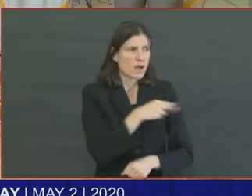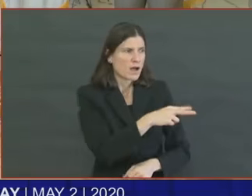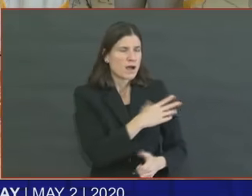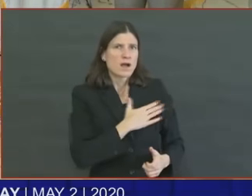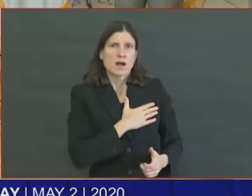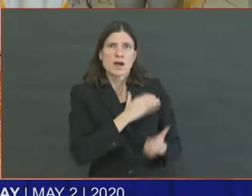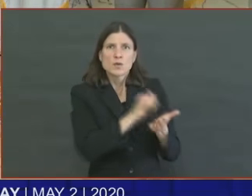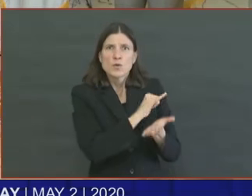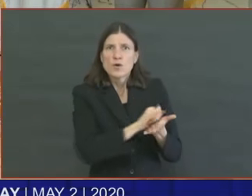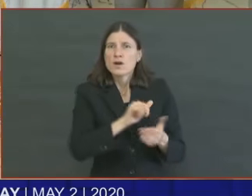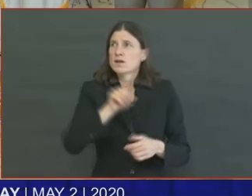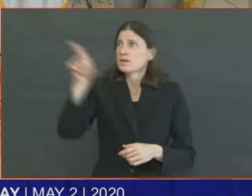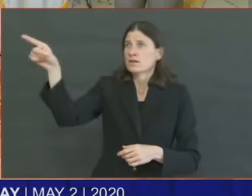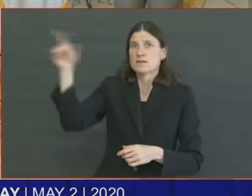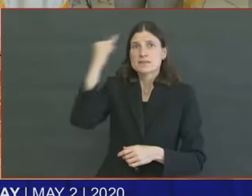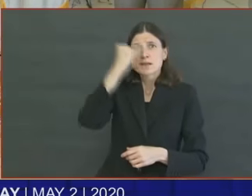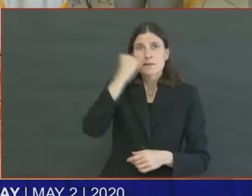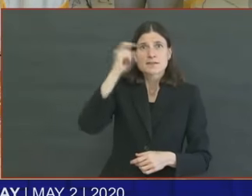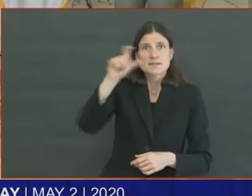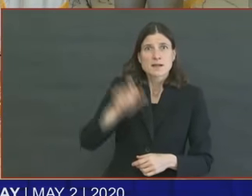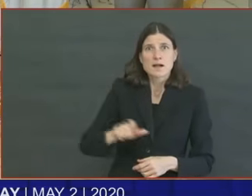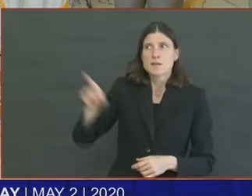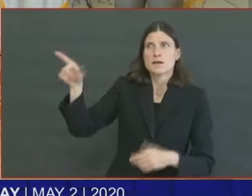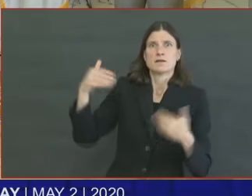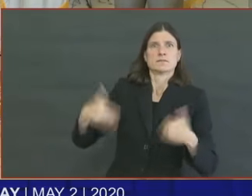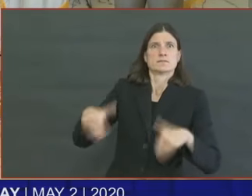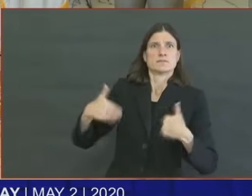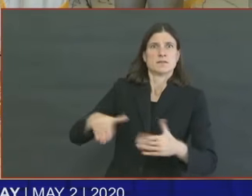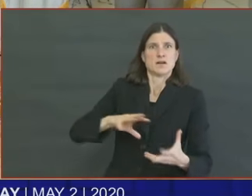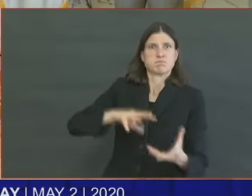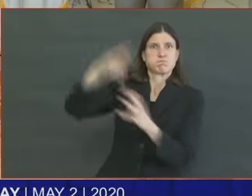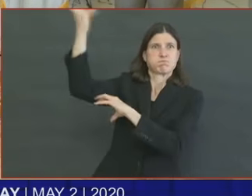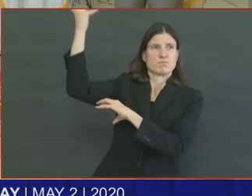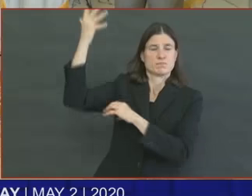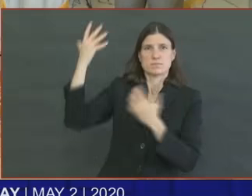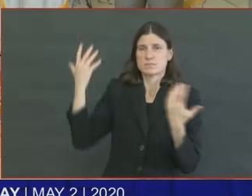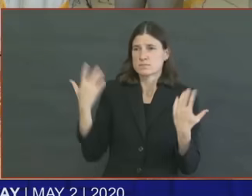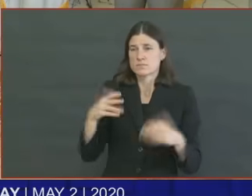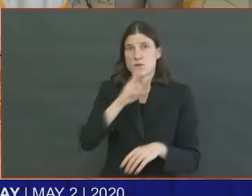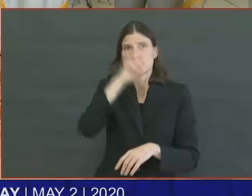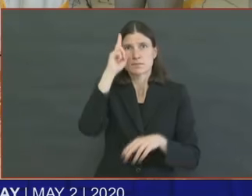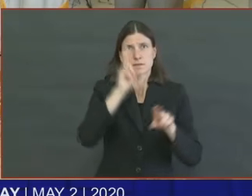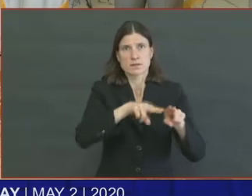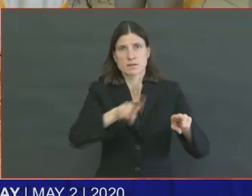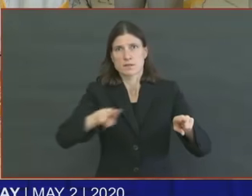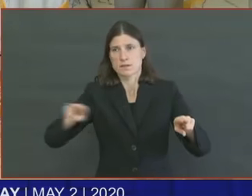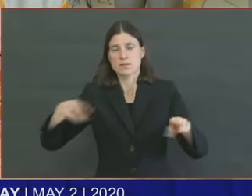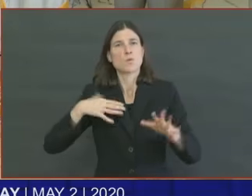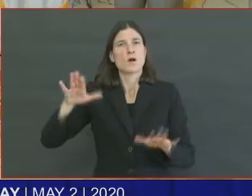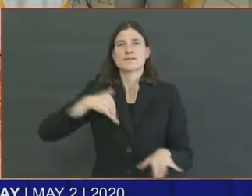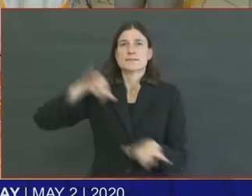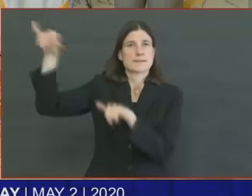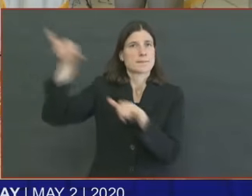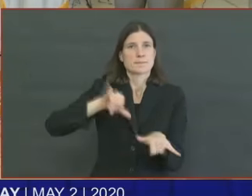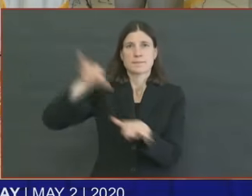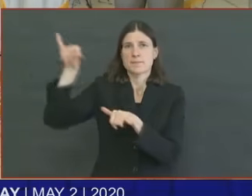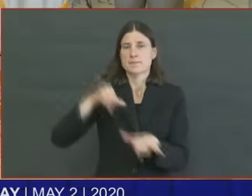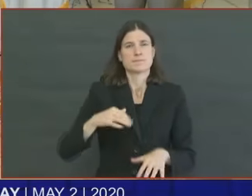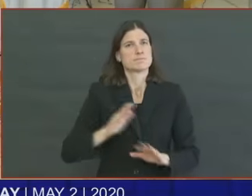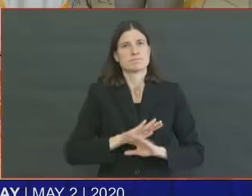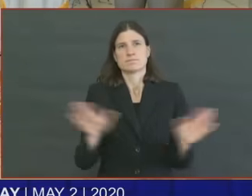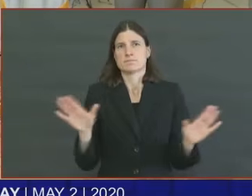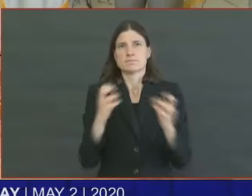here. So, my faith is in the people of Rhode Island to do the right thing at every stage. Will